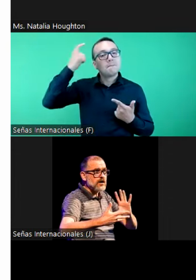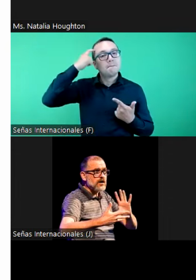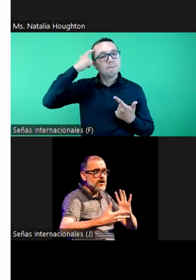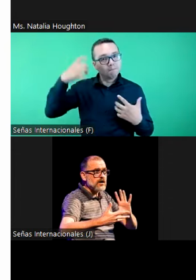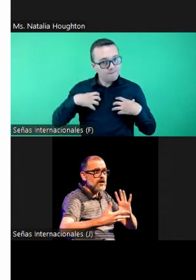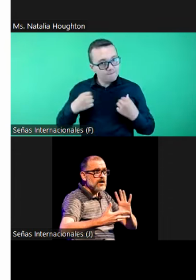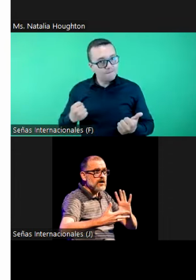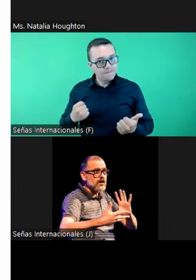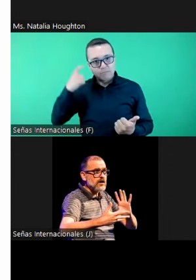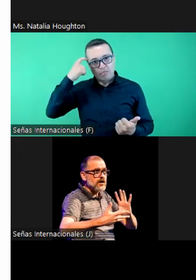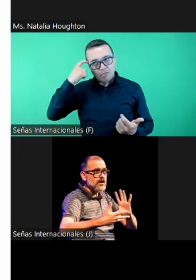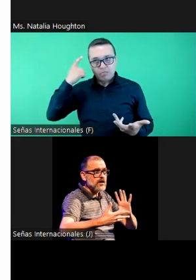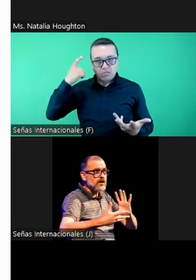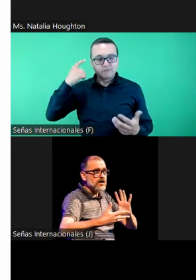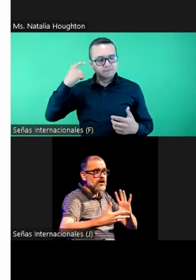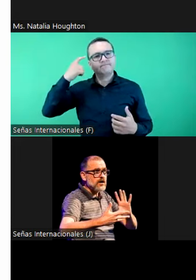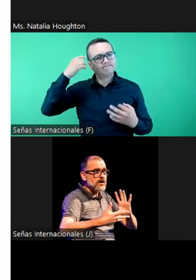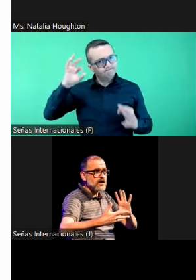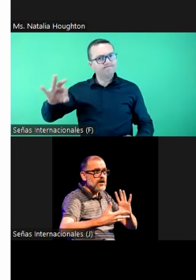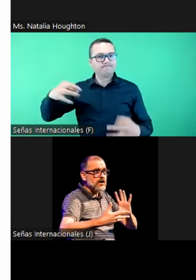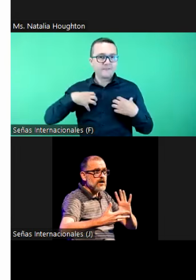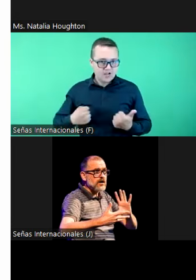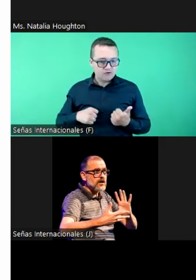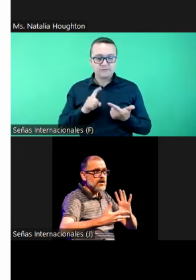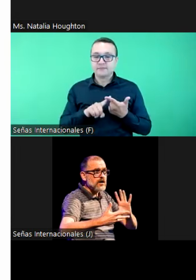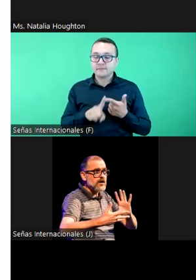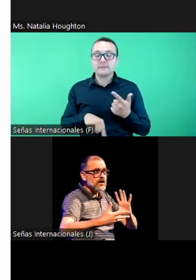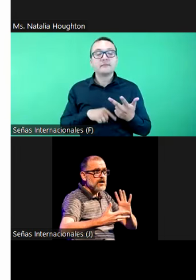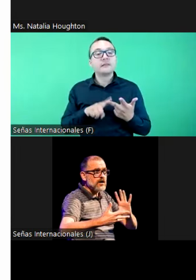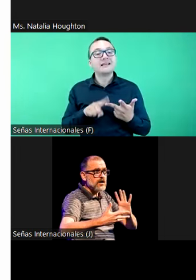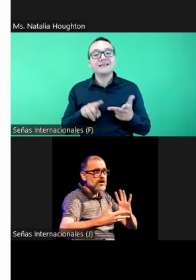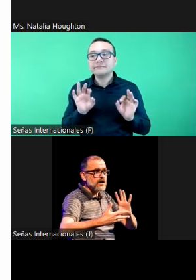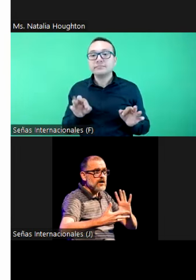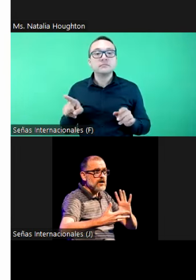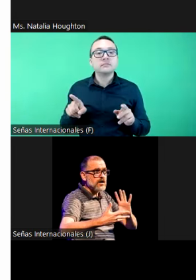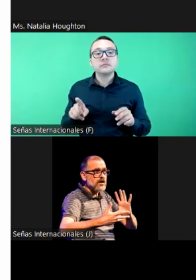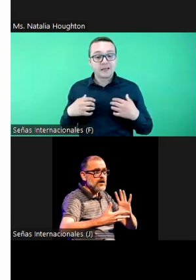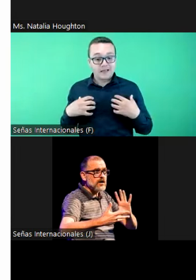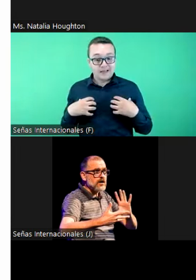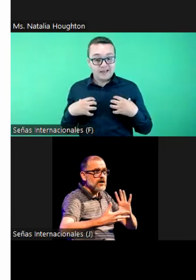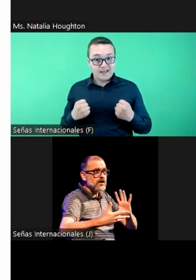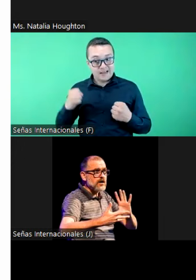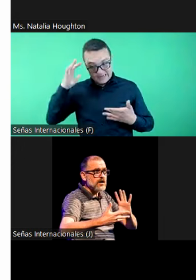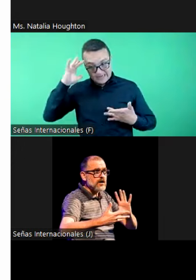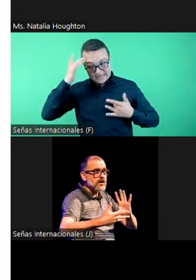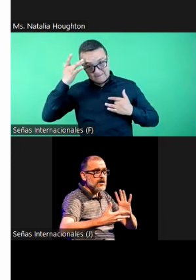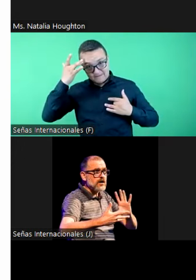vaccination, mental health, and also the diseases that are